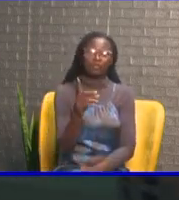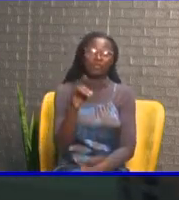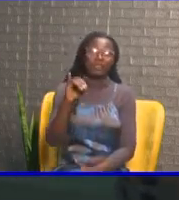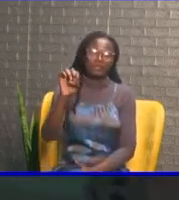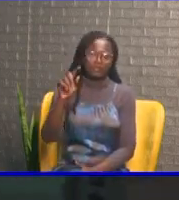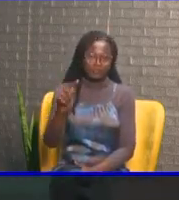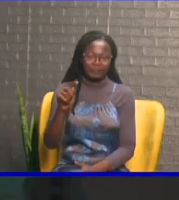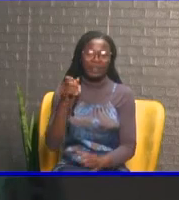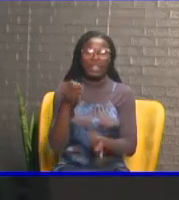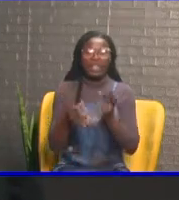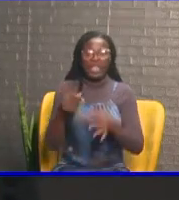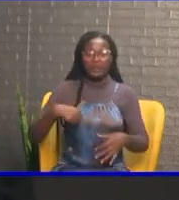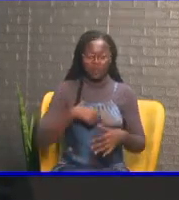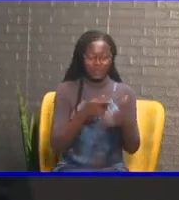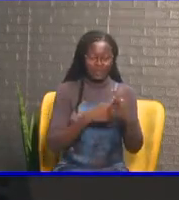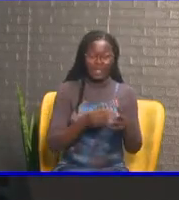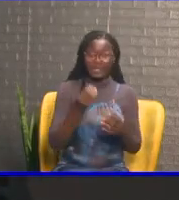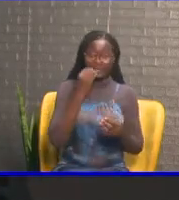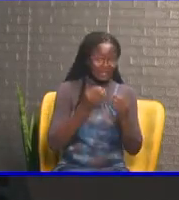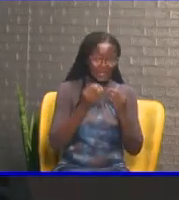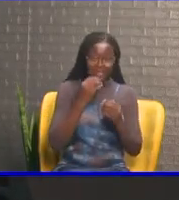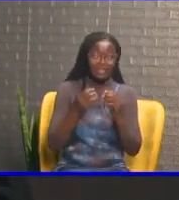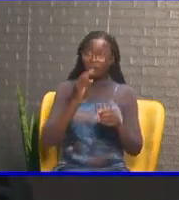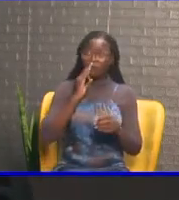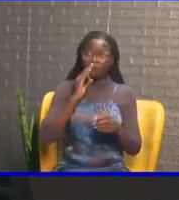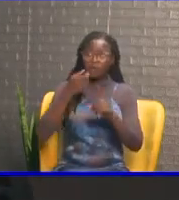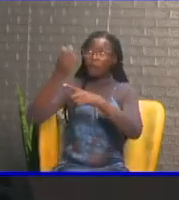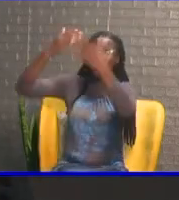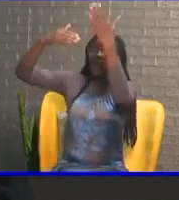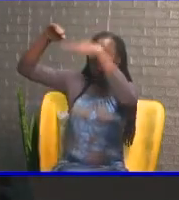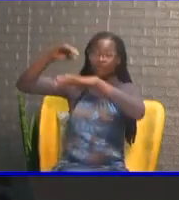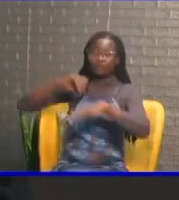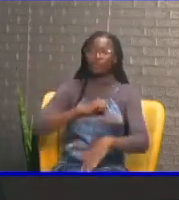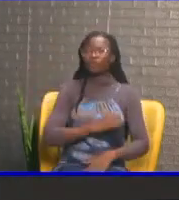If we start eating manna, supernatural things will happen.